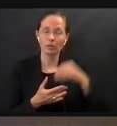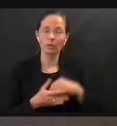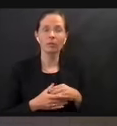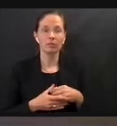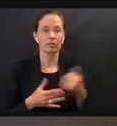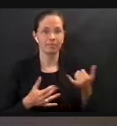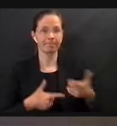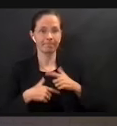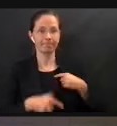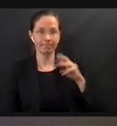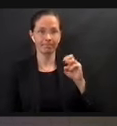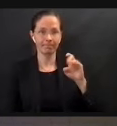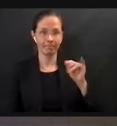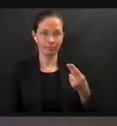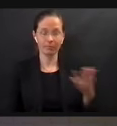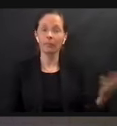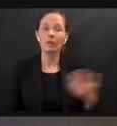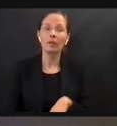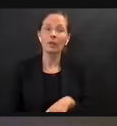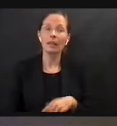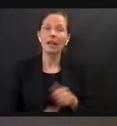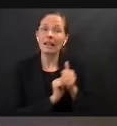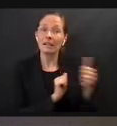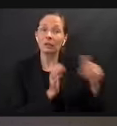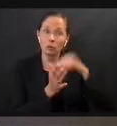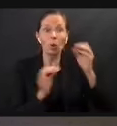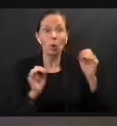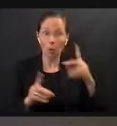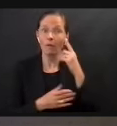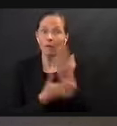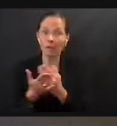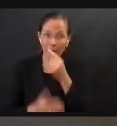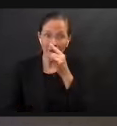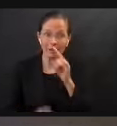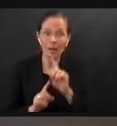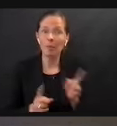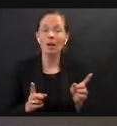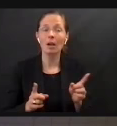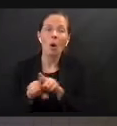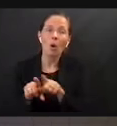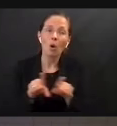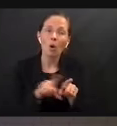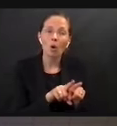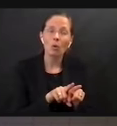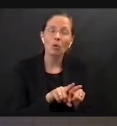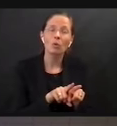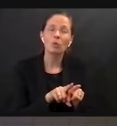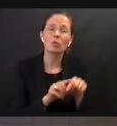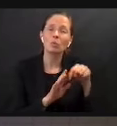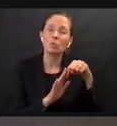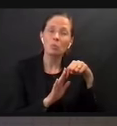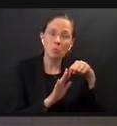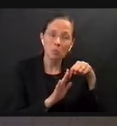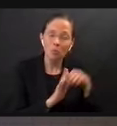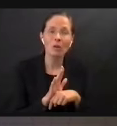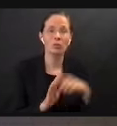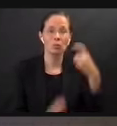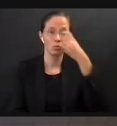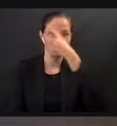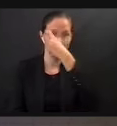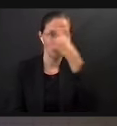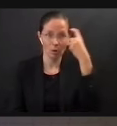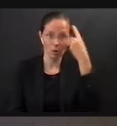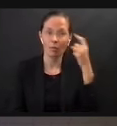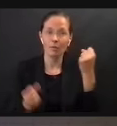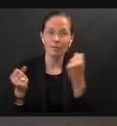This is Meredith again. Look, distance learning has been okay for some kids, but it has also been profoundly traumatic for